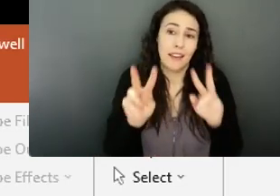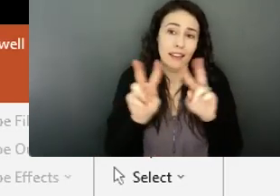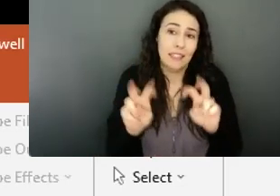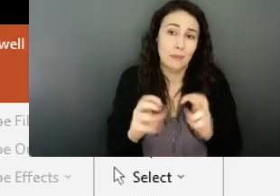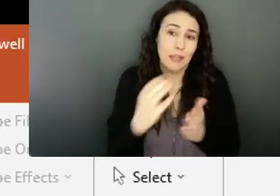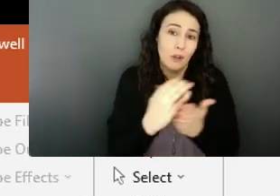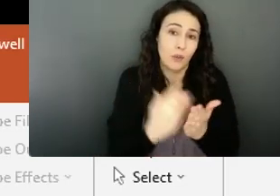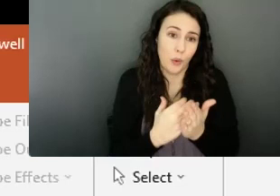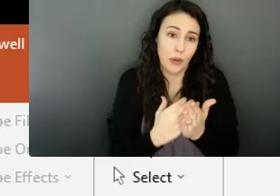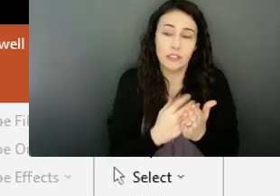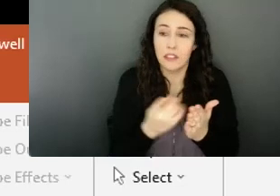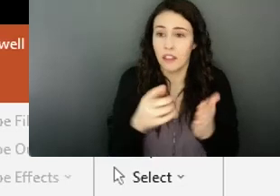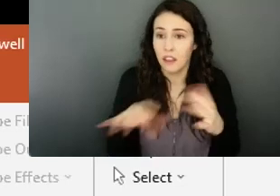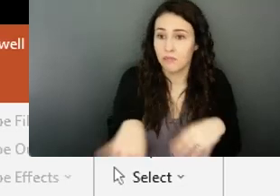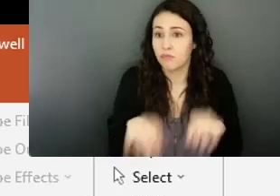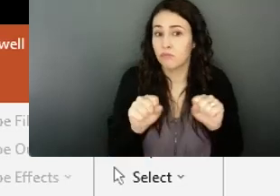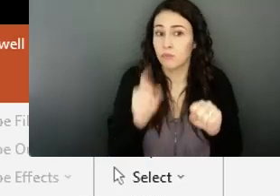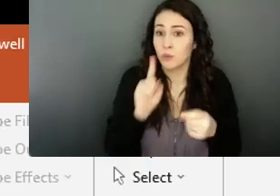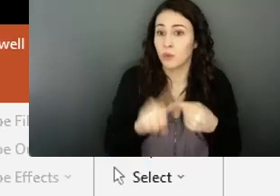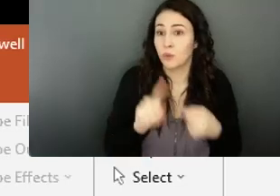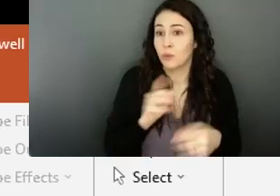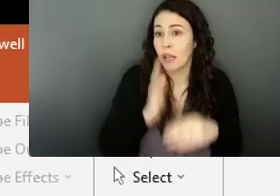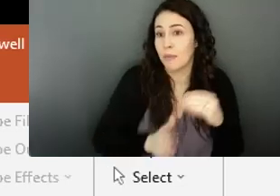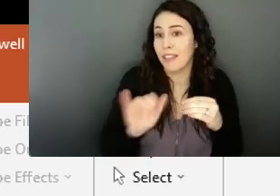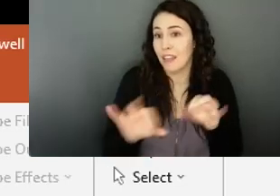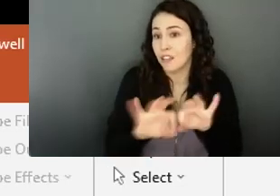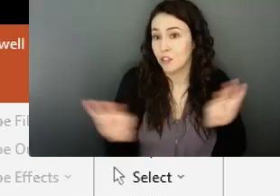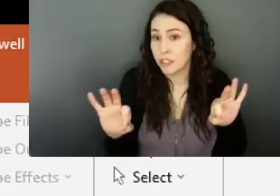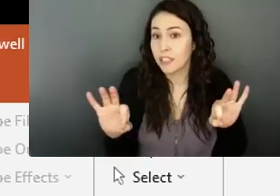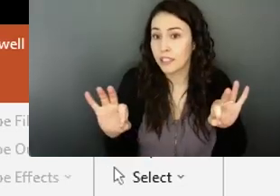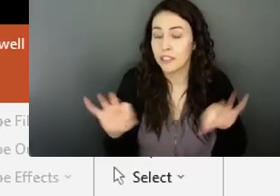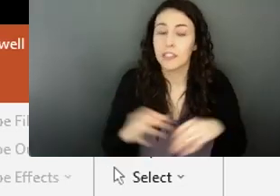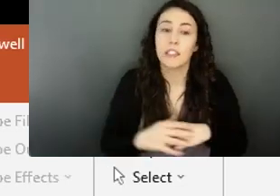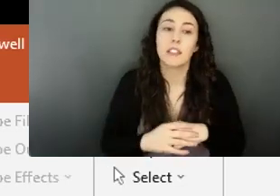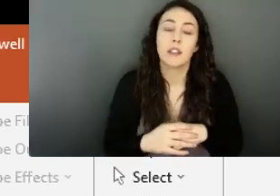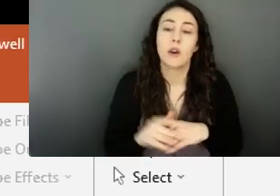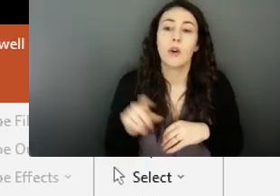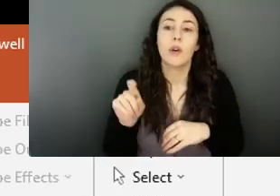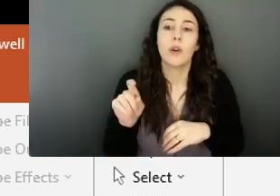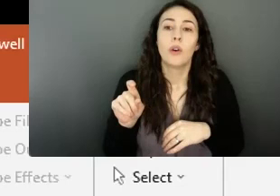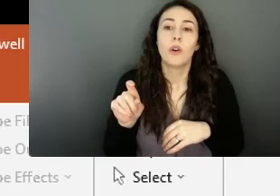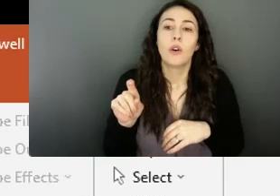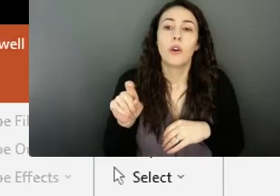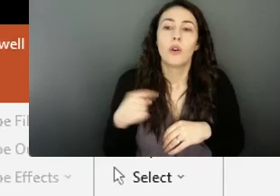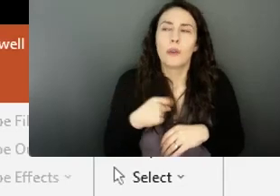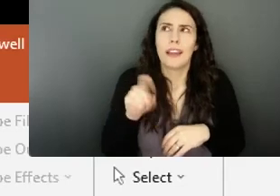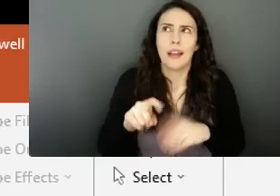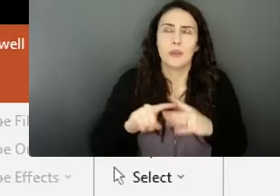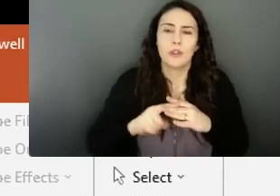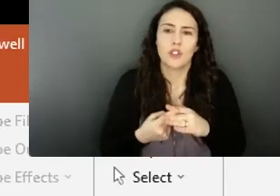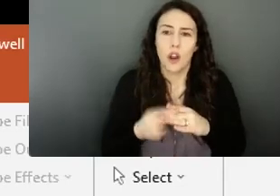the courses that they take to complete that degree. So we had to start with shifting away from what they had